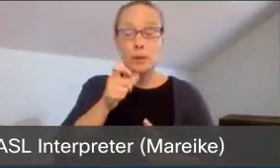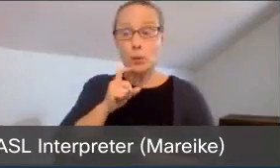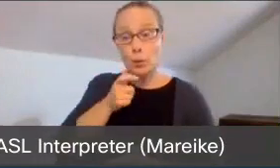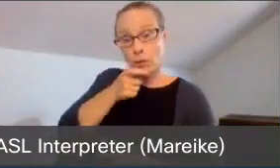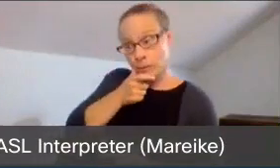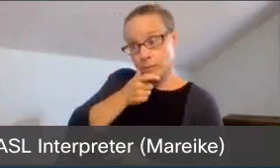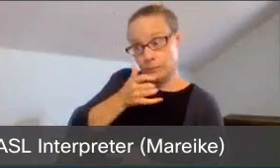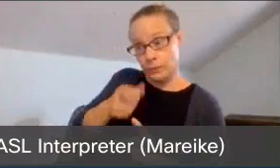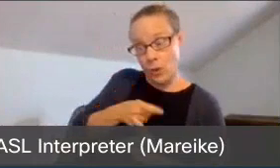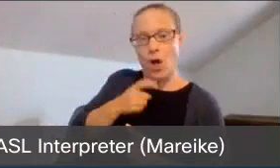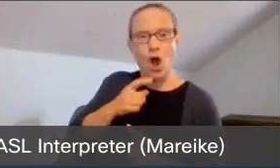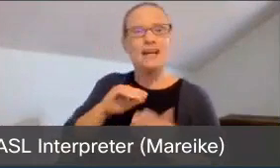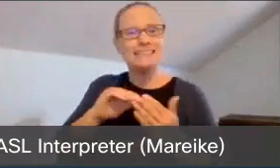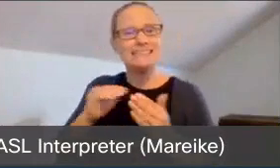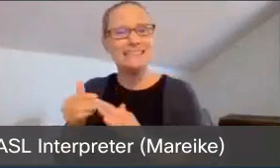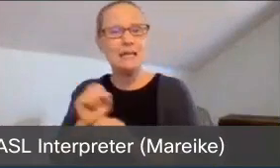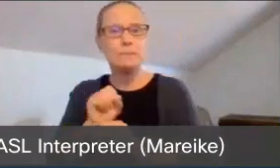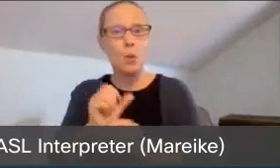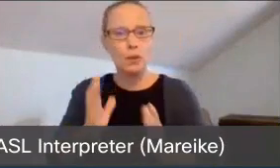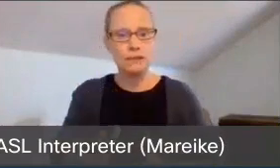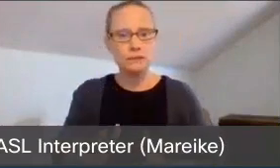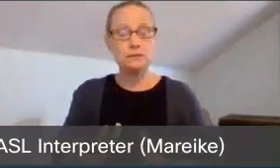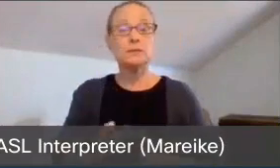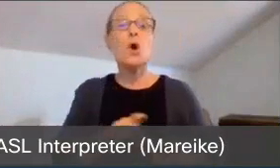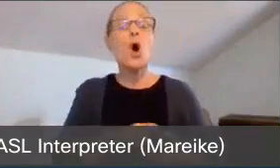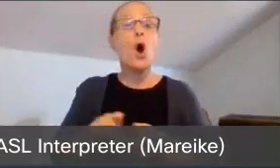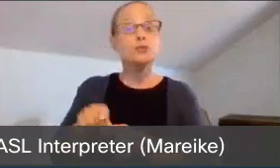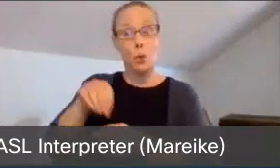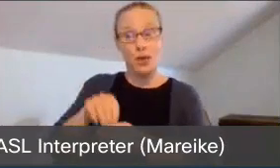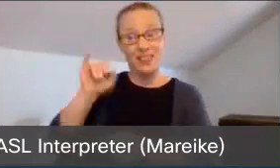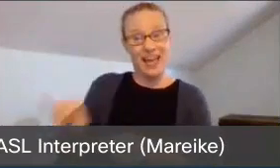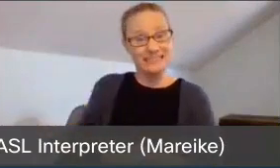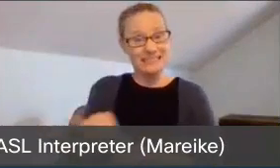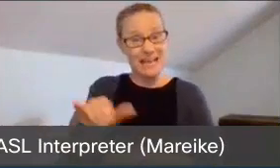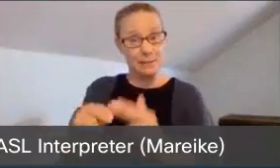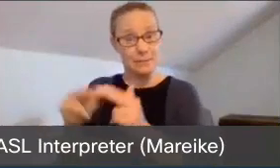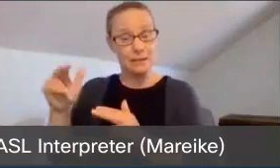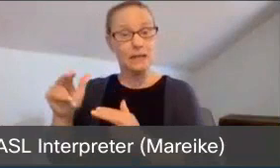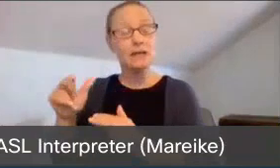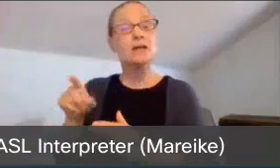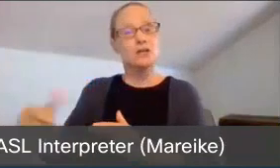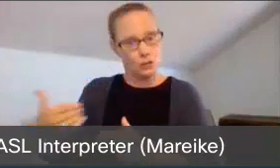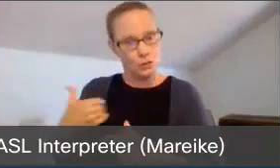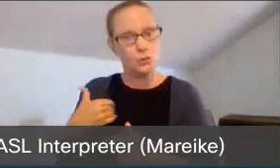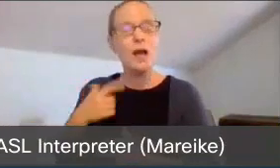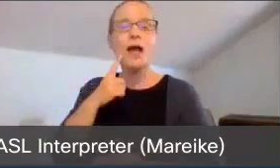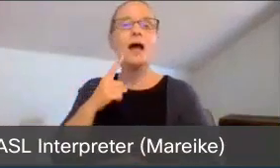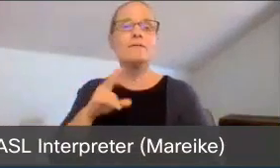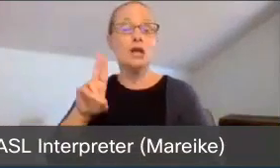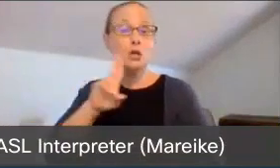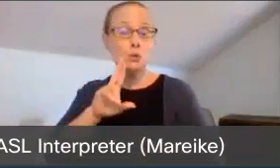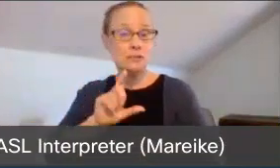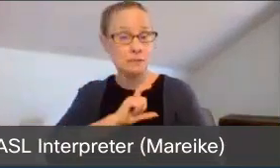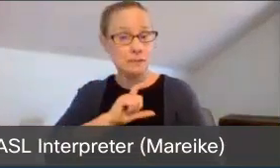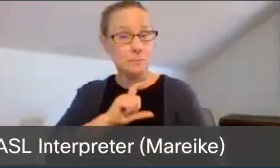employees. And then also inside of that exact same building, you have Houston Police Department, Emergency